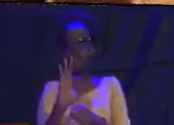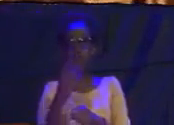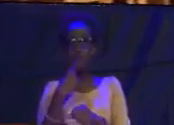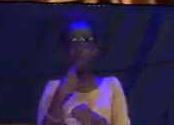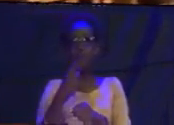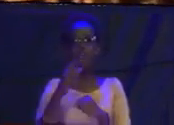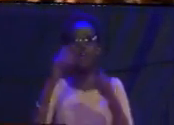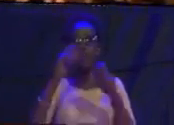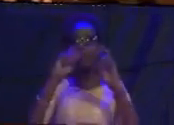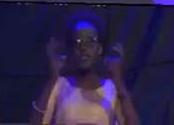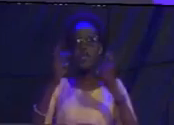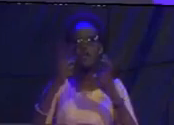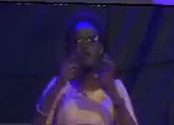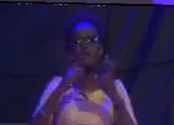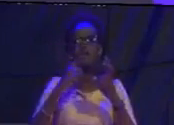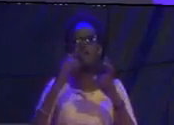In